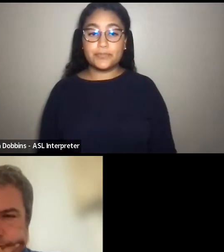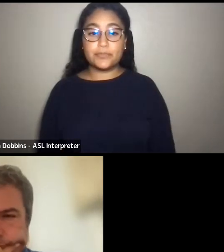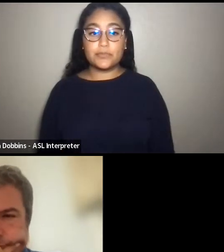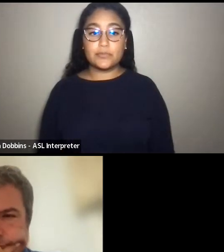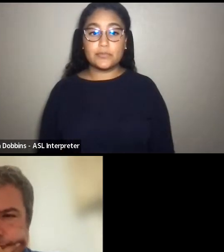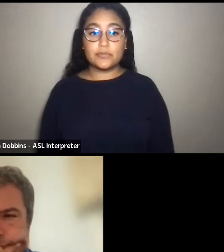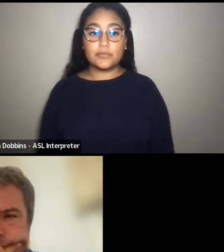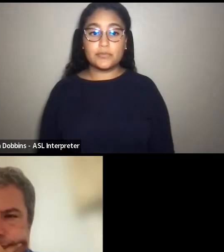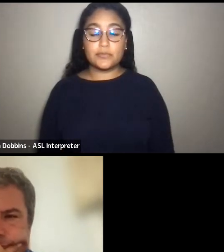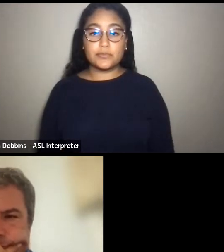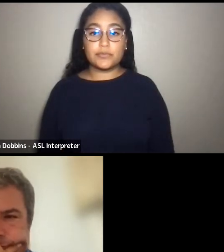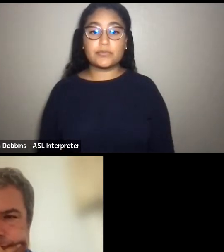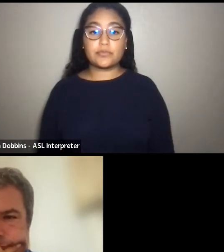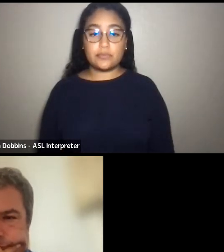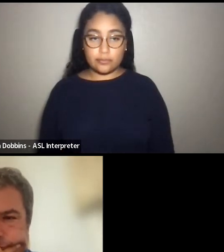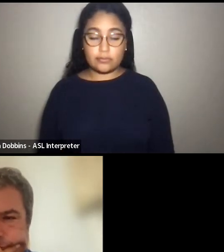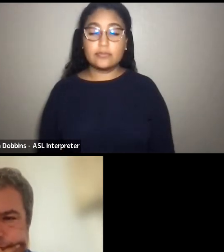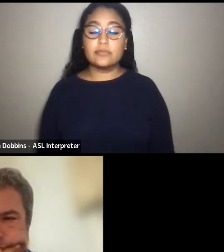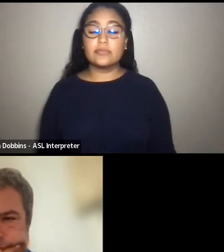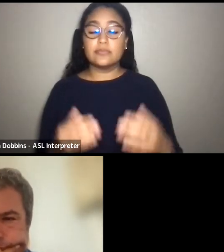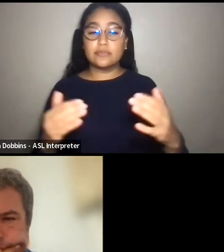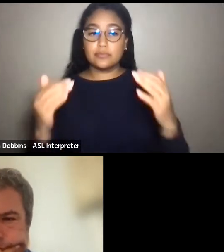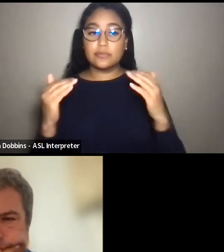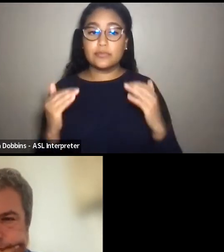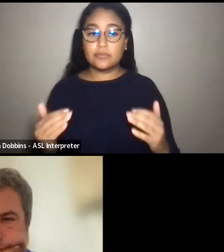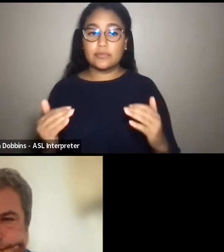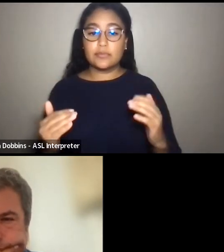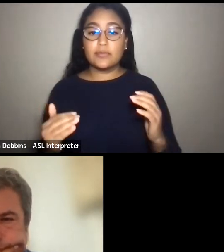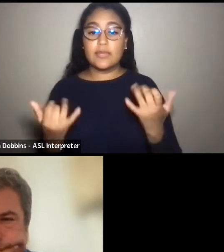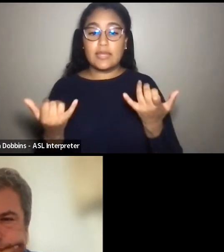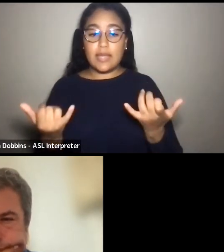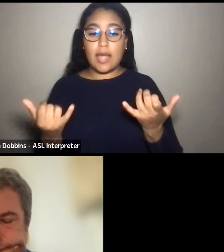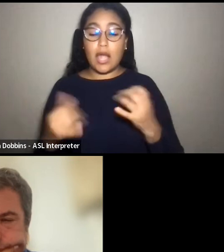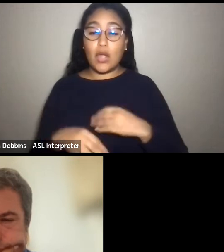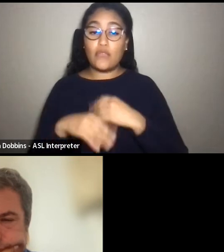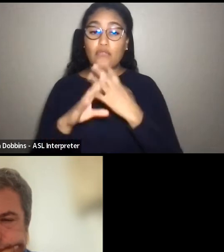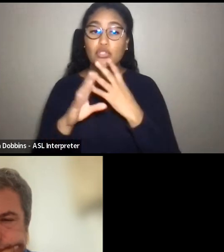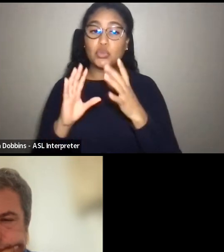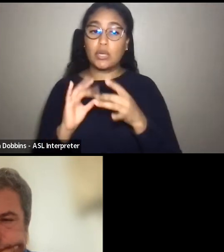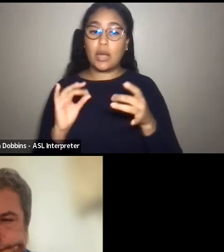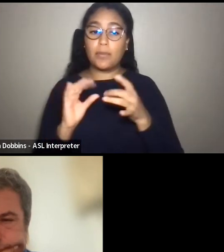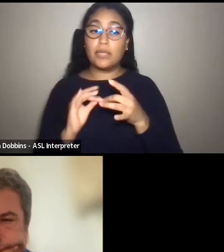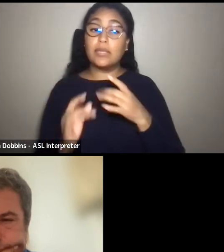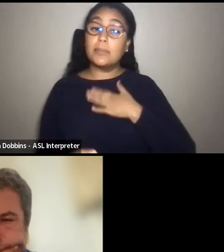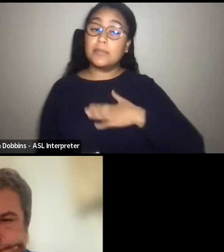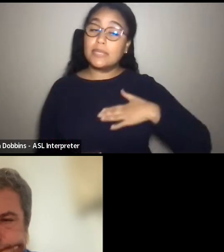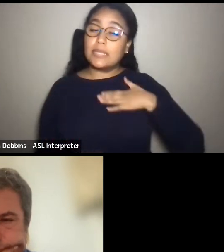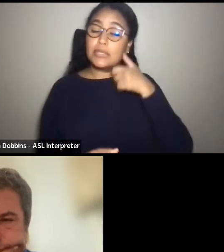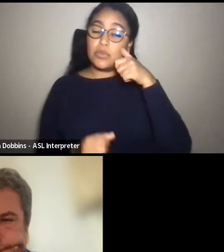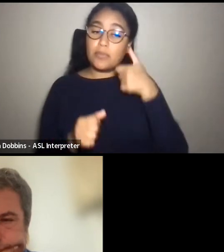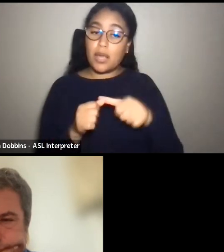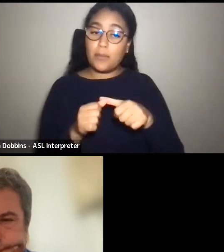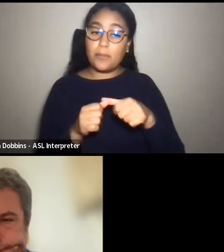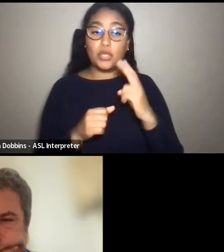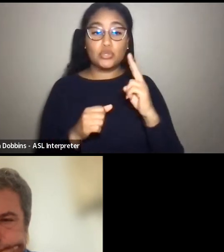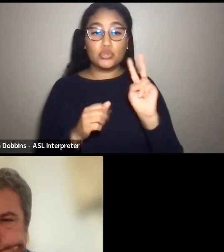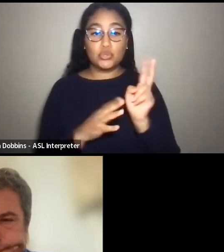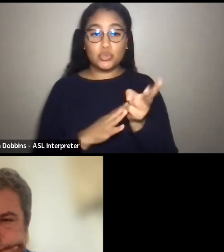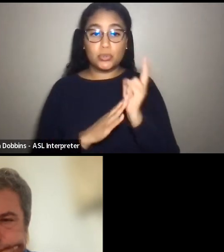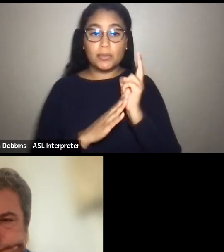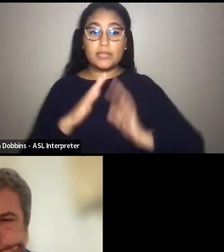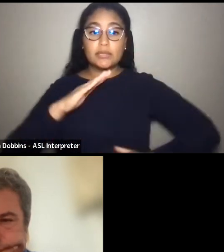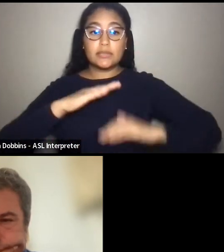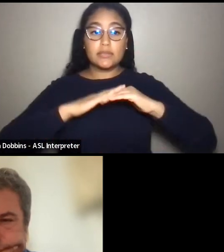No. Okay. We will move on to our virtual comments now. Please remember that you have 2 minutes